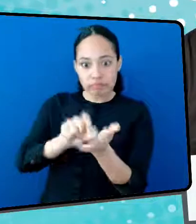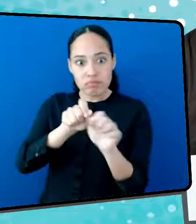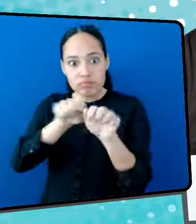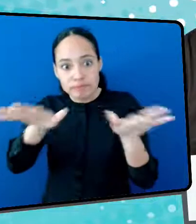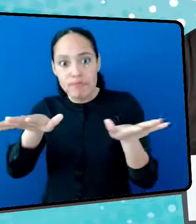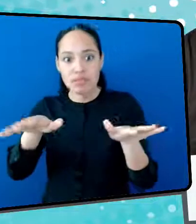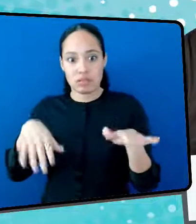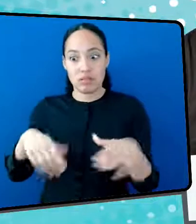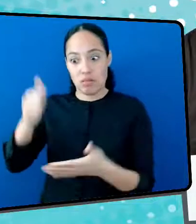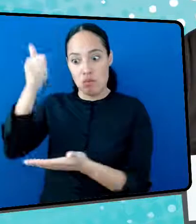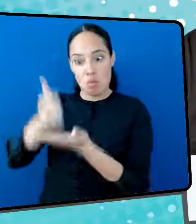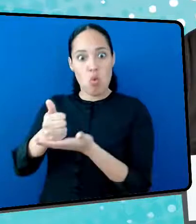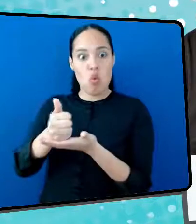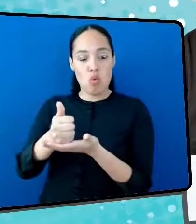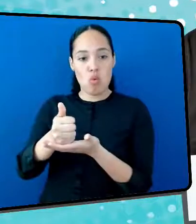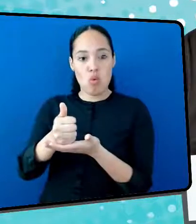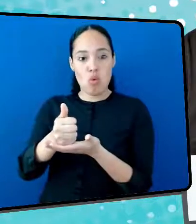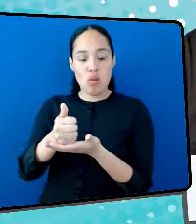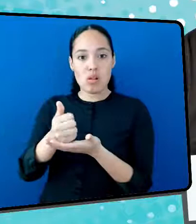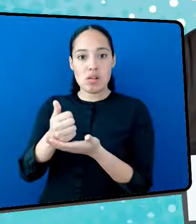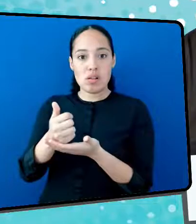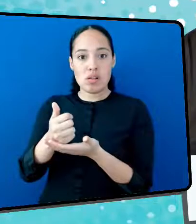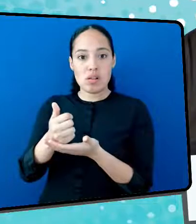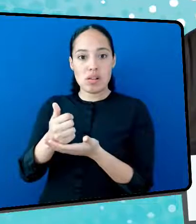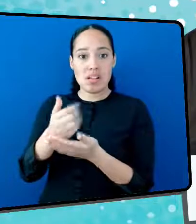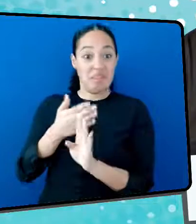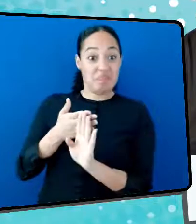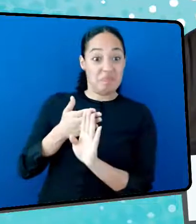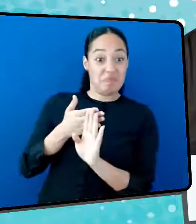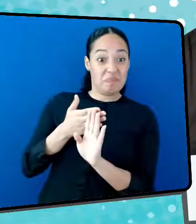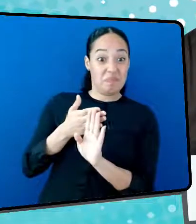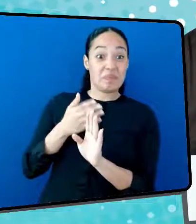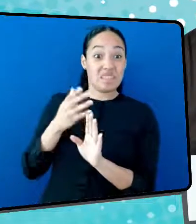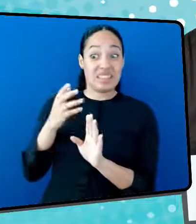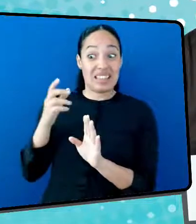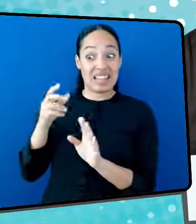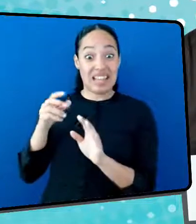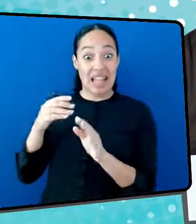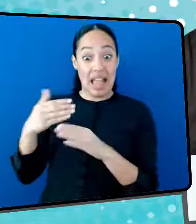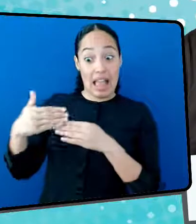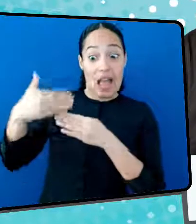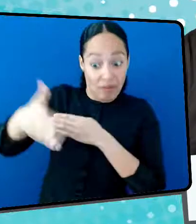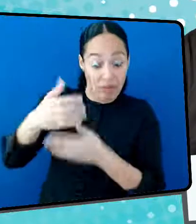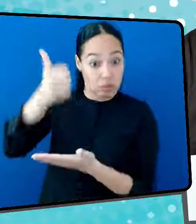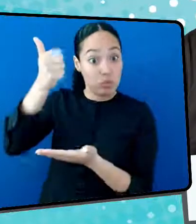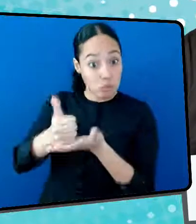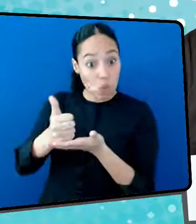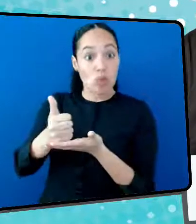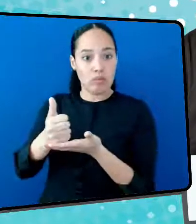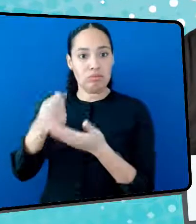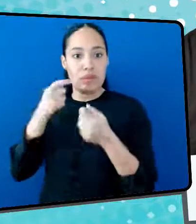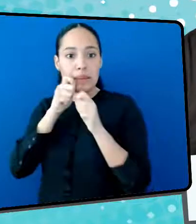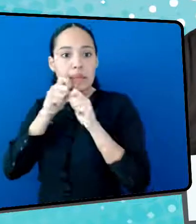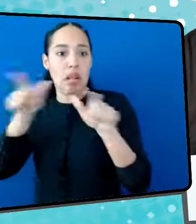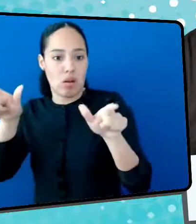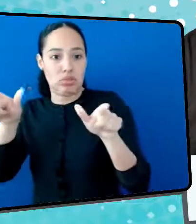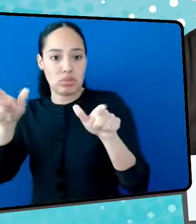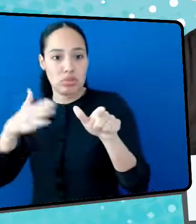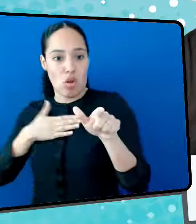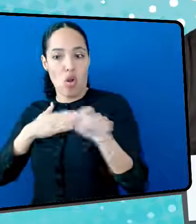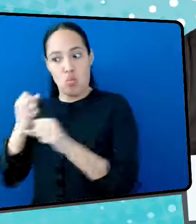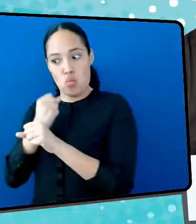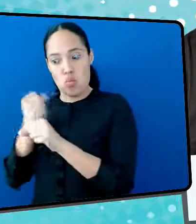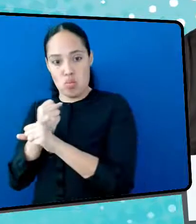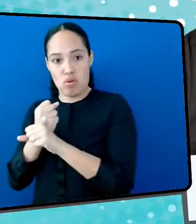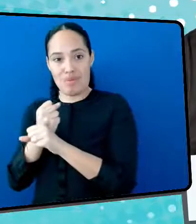frustration things is, some people announce like before they've started doing something, and so we're always, I guess I was like a bit humbler in